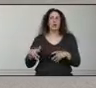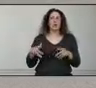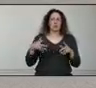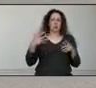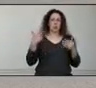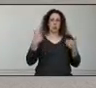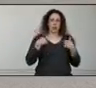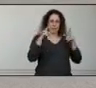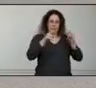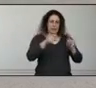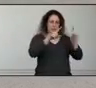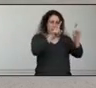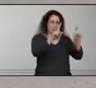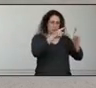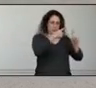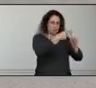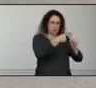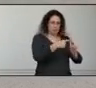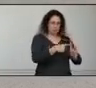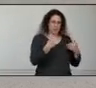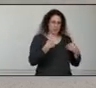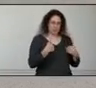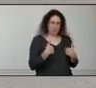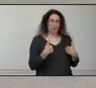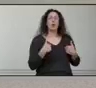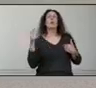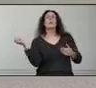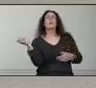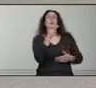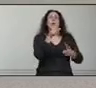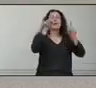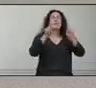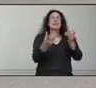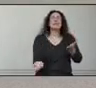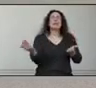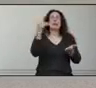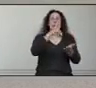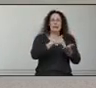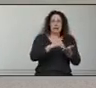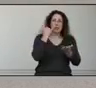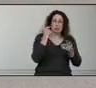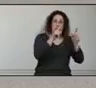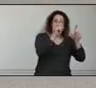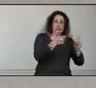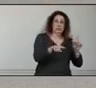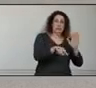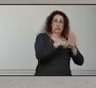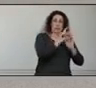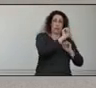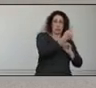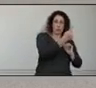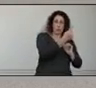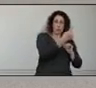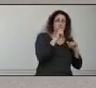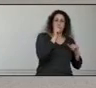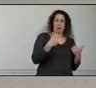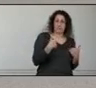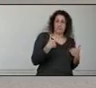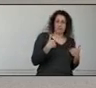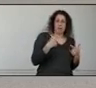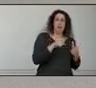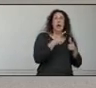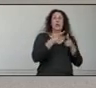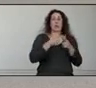positives, we kept going back to retest to see if there were more people would end up converting to being positive. And when we went back a second and a